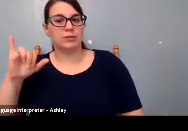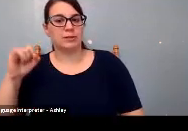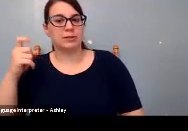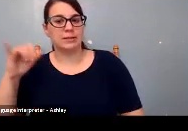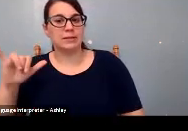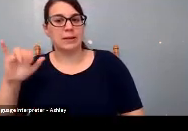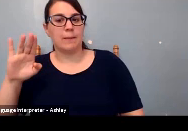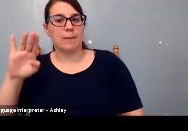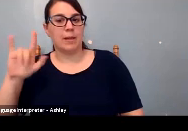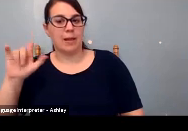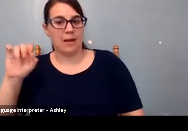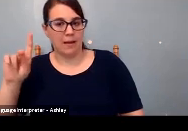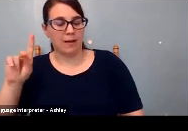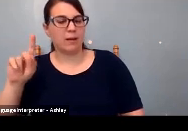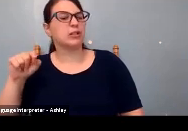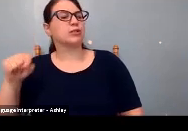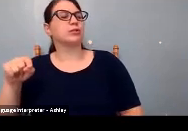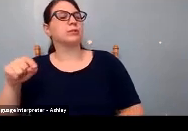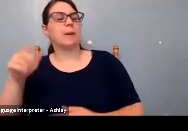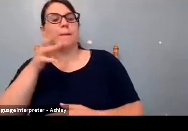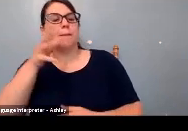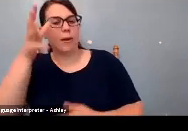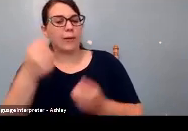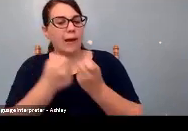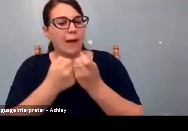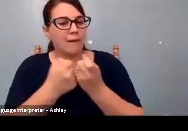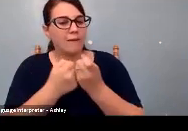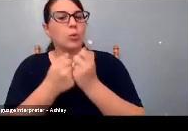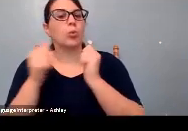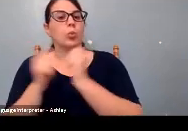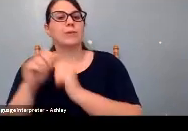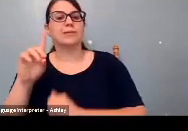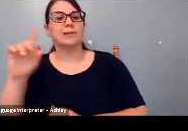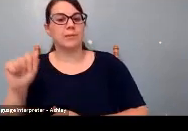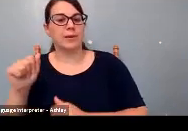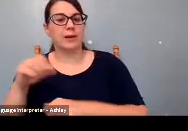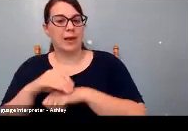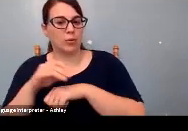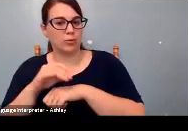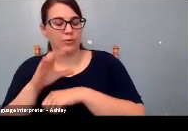Developmental Disability Council. And Anna Smith, you may know her mom,